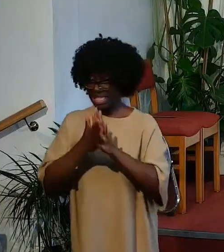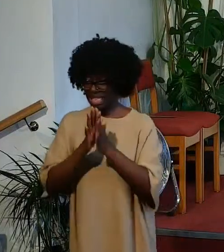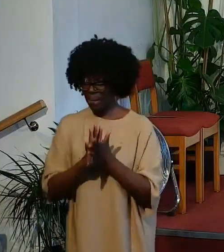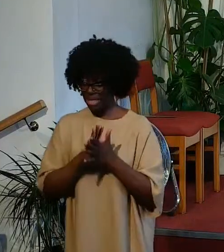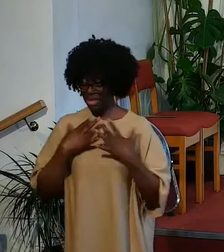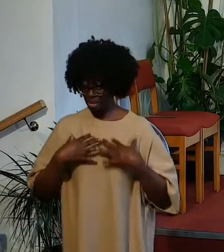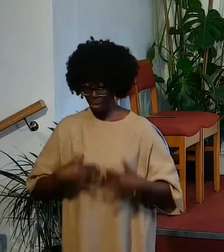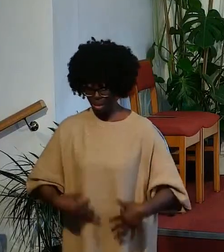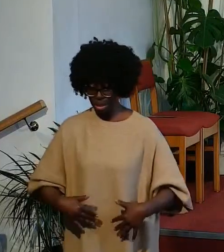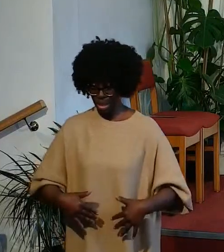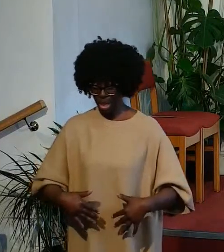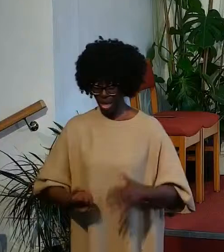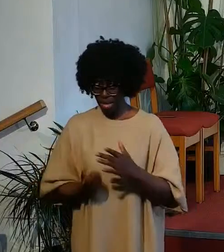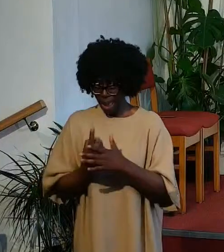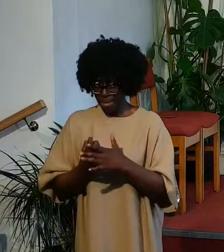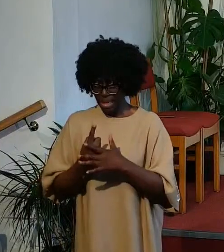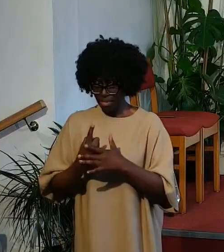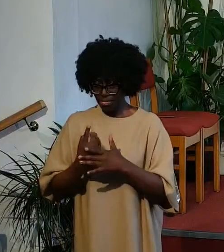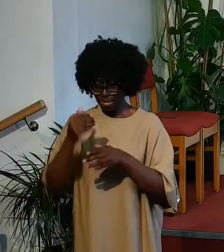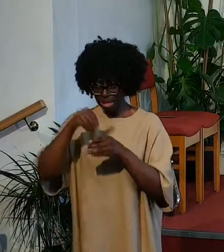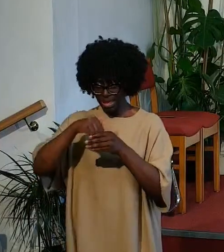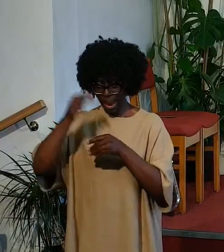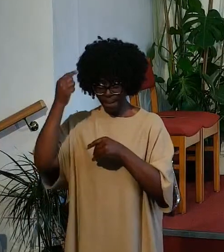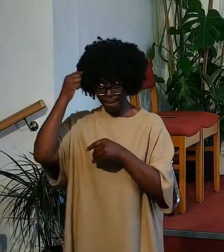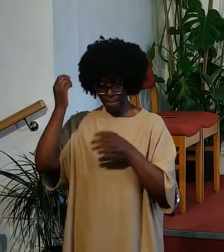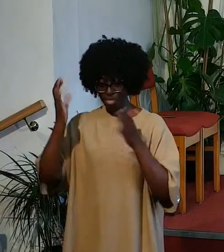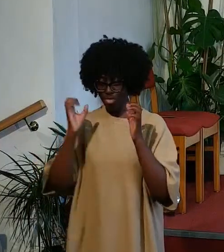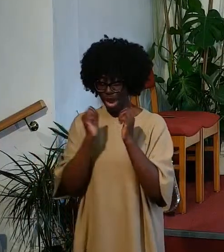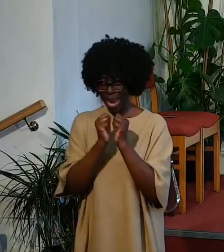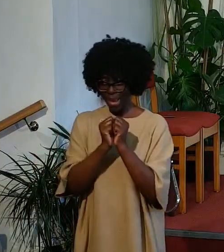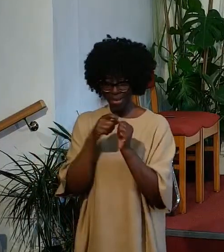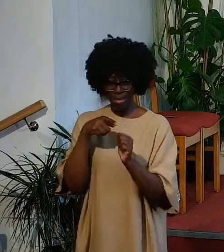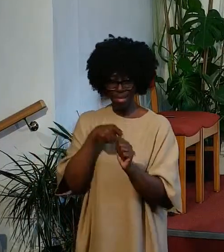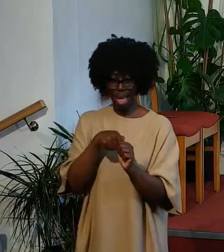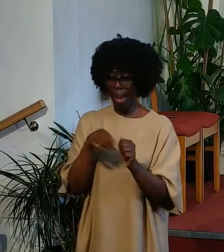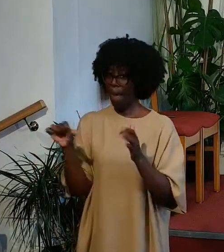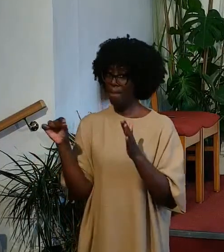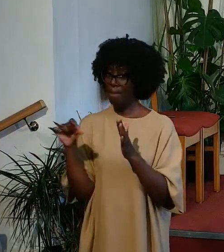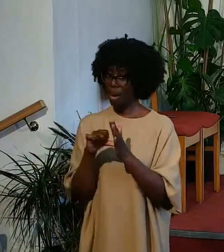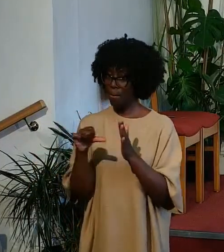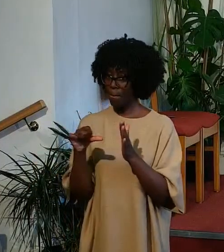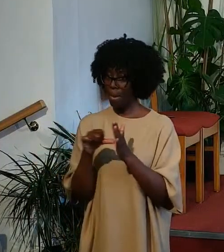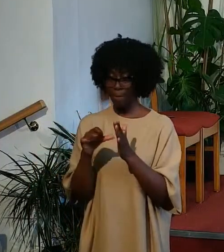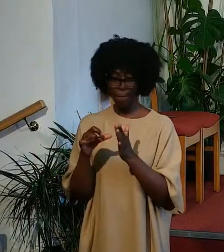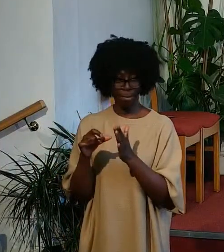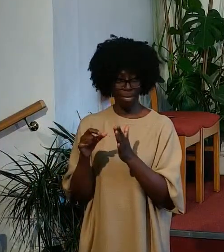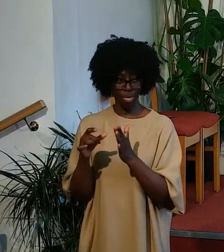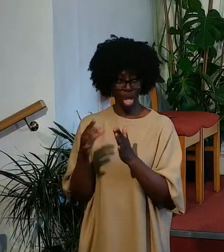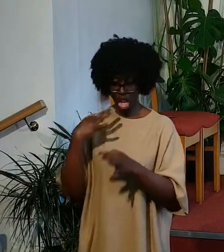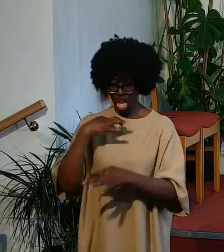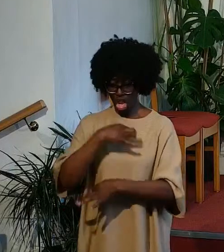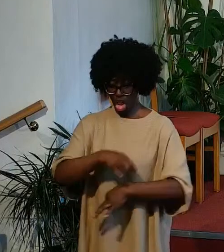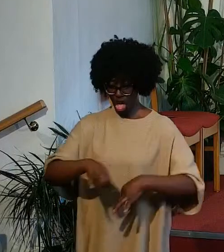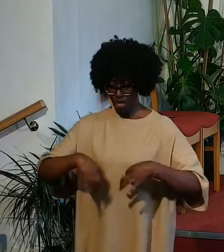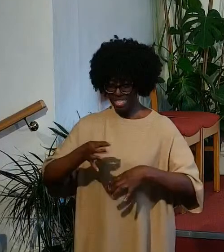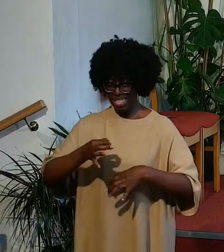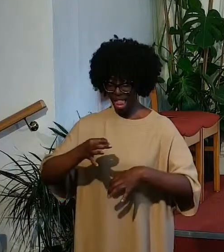if this is happening in the brain, then you get problems in the nerve cells and then consequently